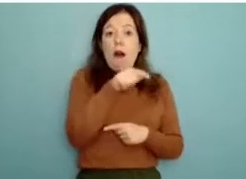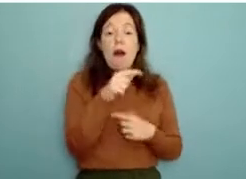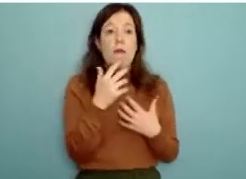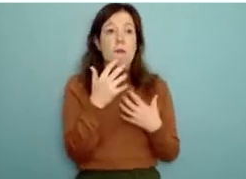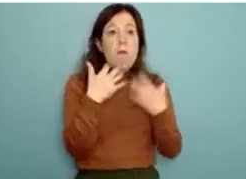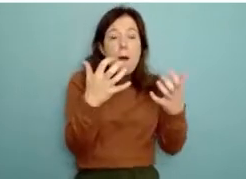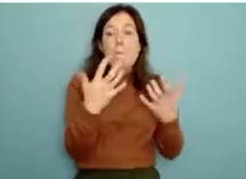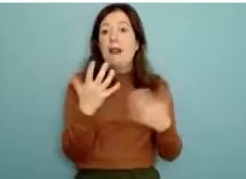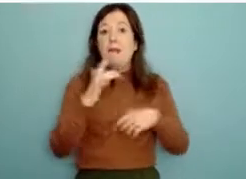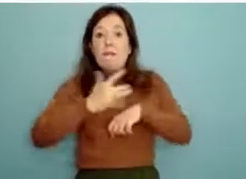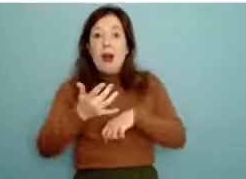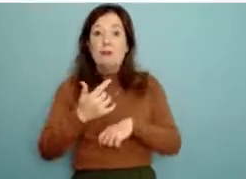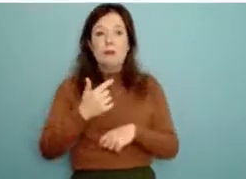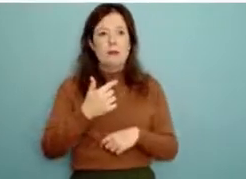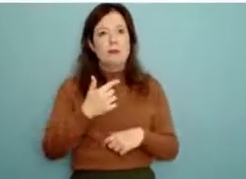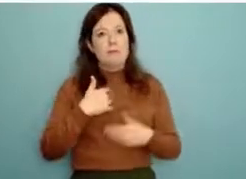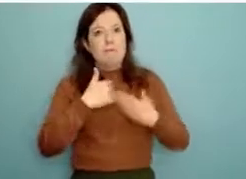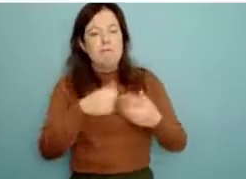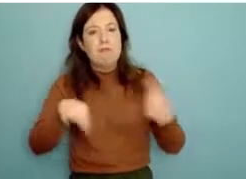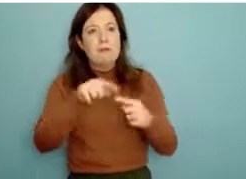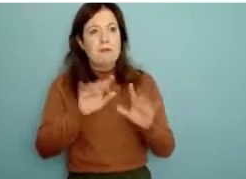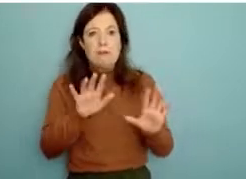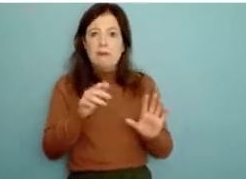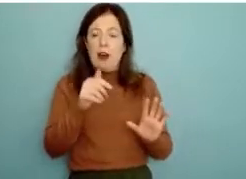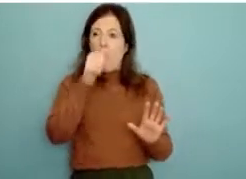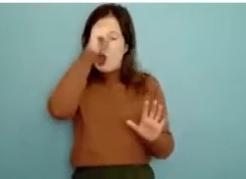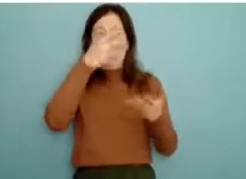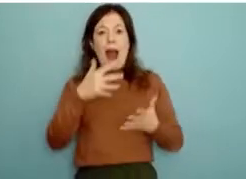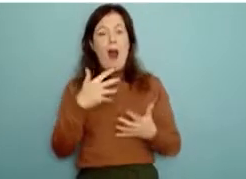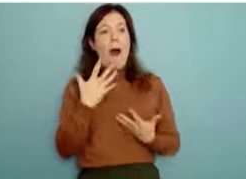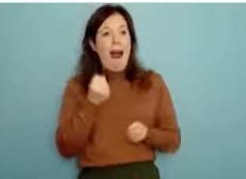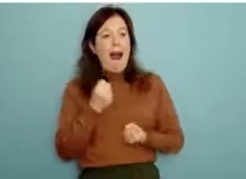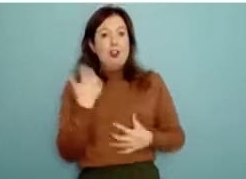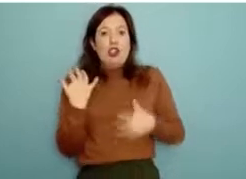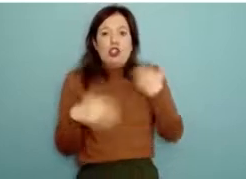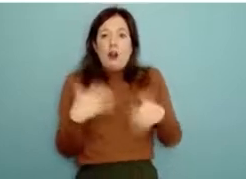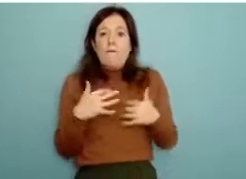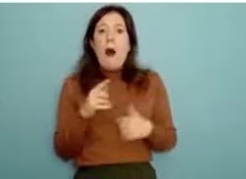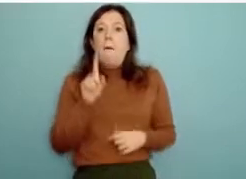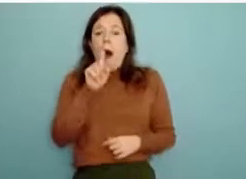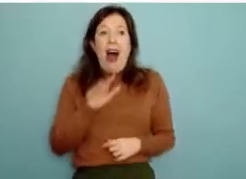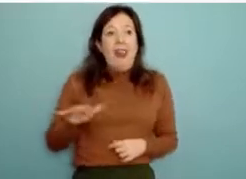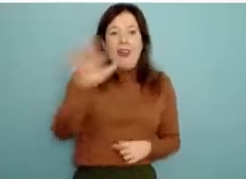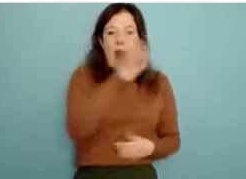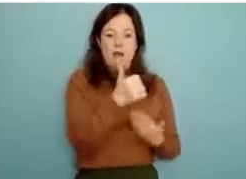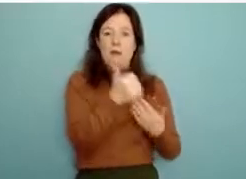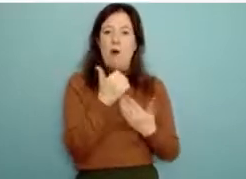that we can all suffer in our lives, but there are fantastic tools out there to make our lives